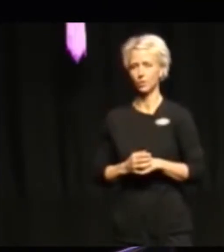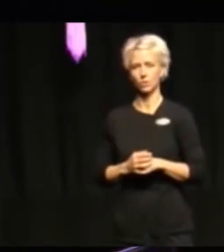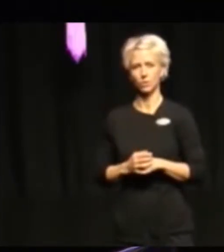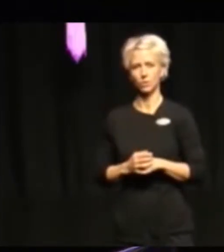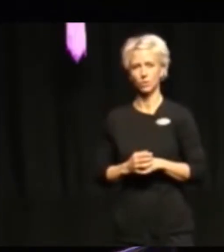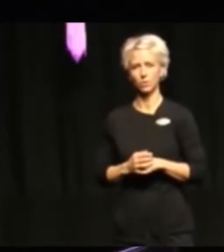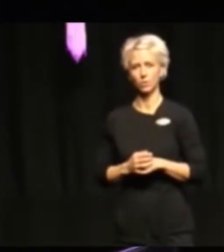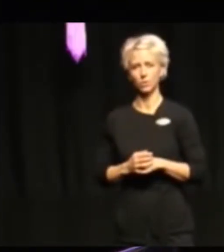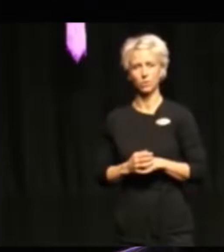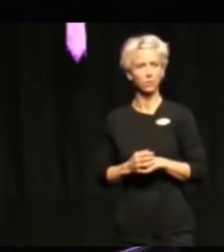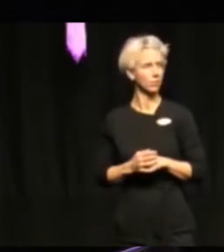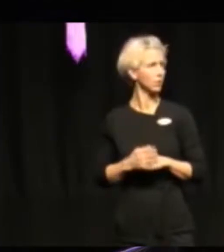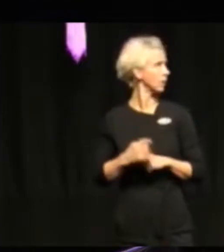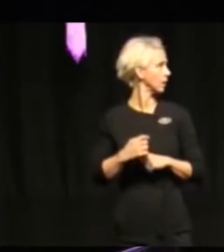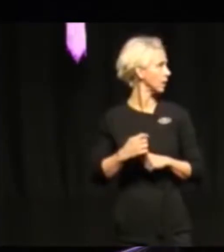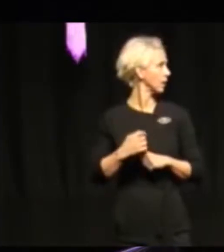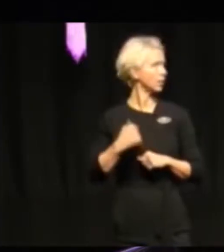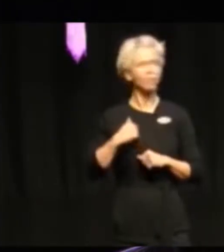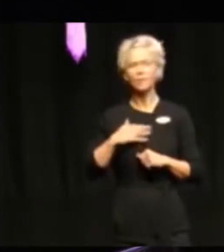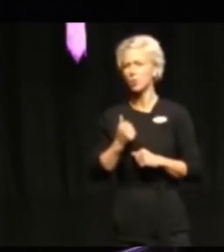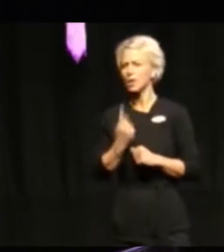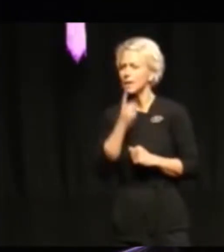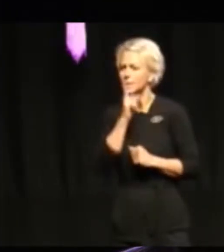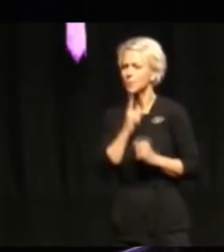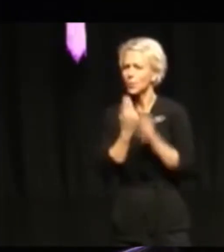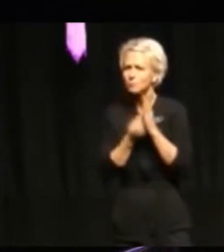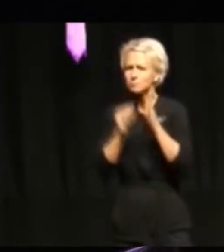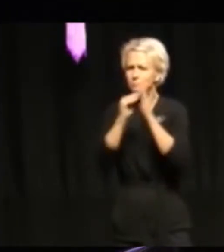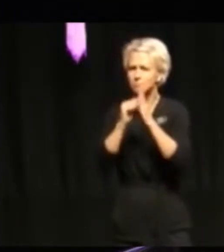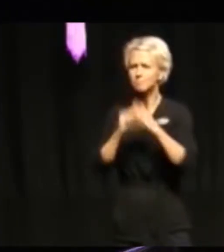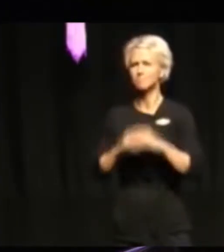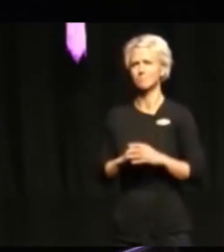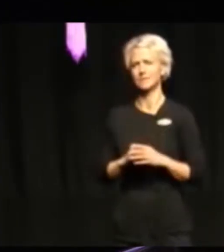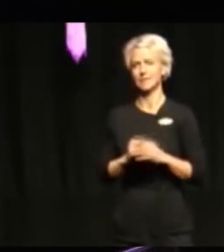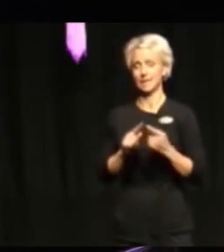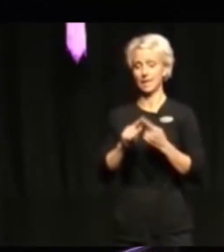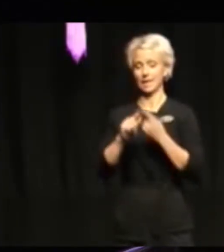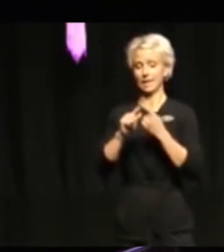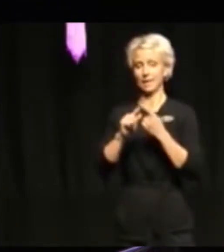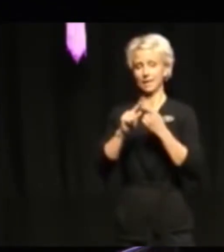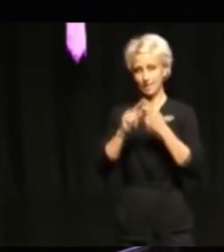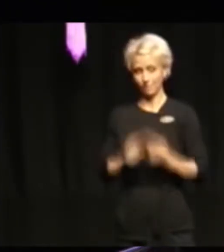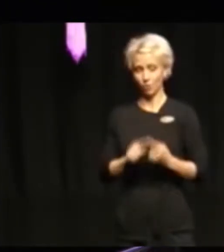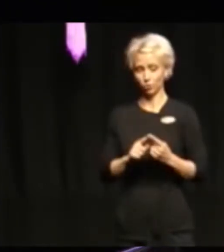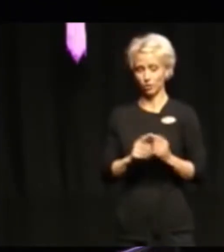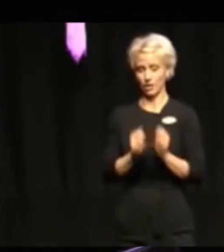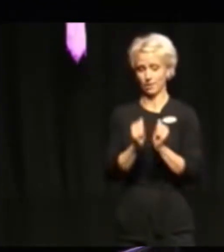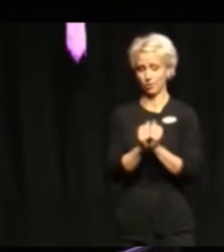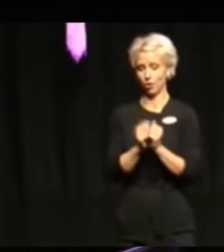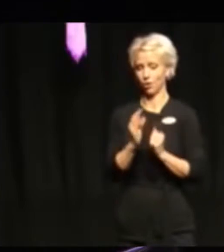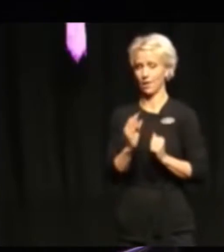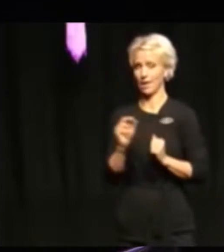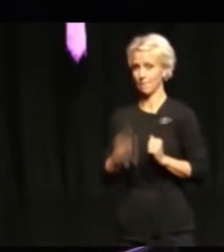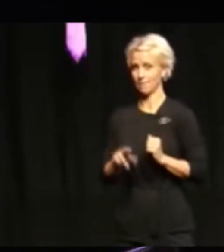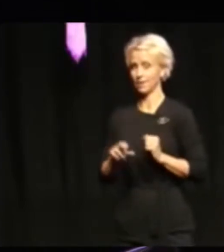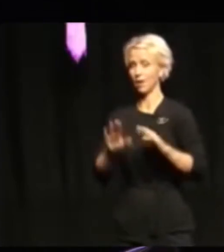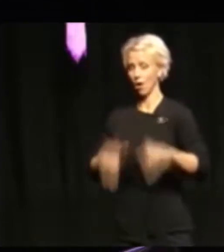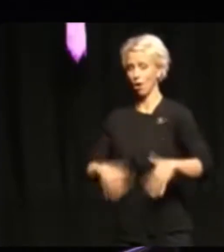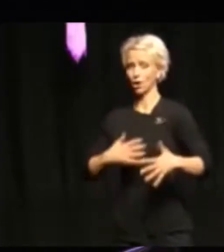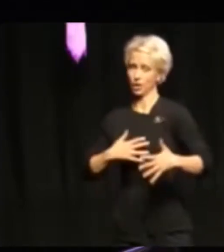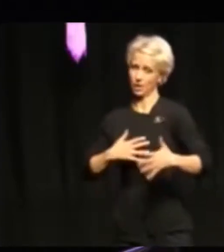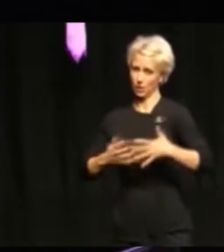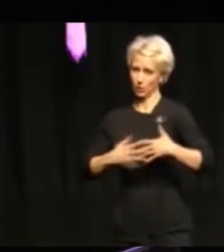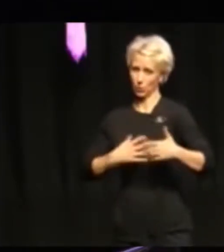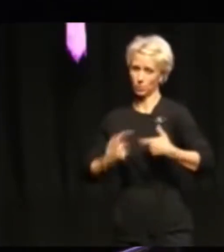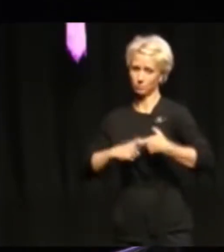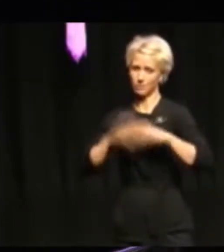just adding one tiny little thing to that, which is one of the very first things this UN Committee on Economic Social Rights did when it